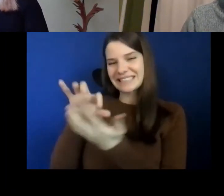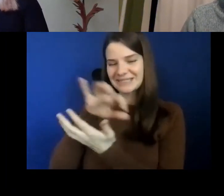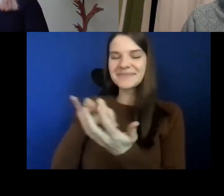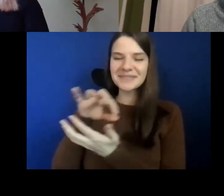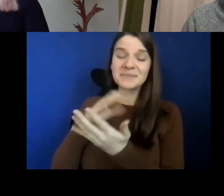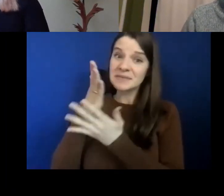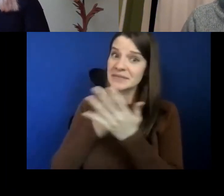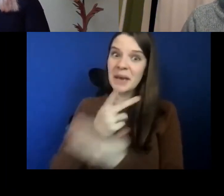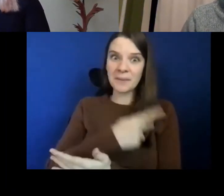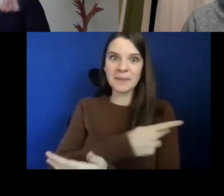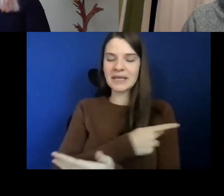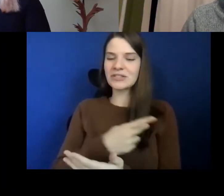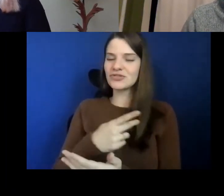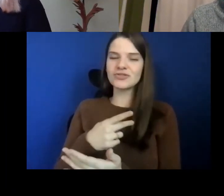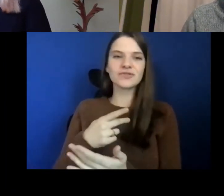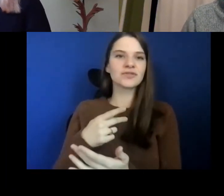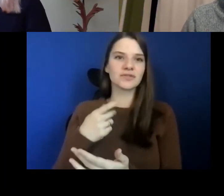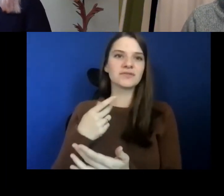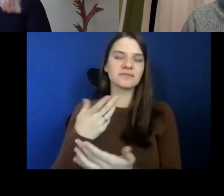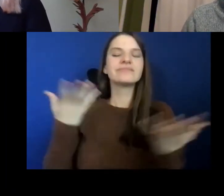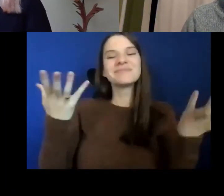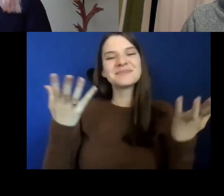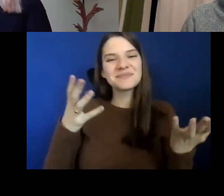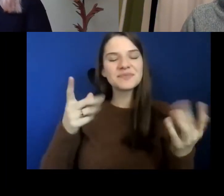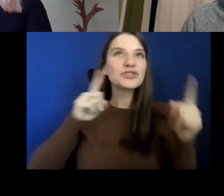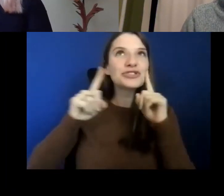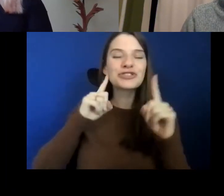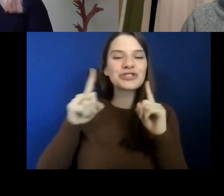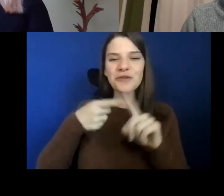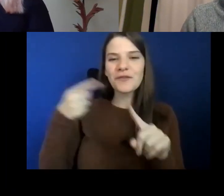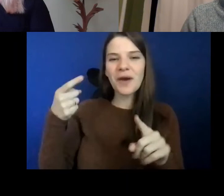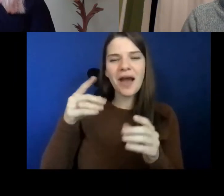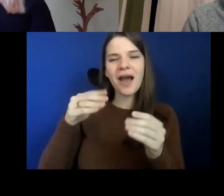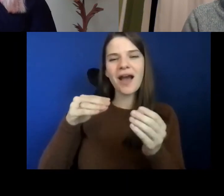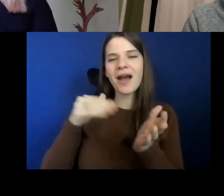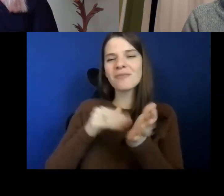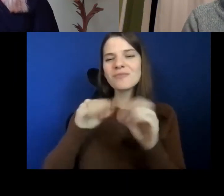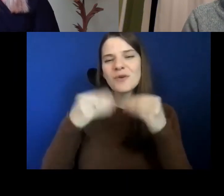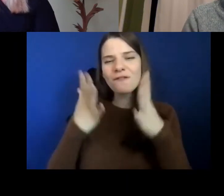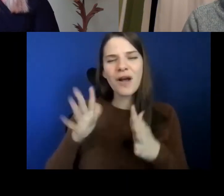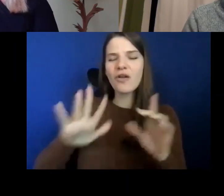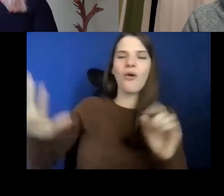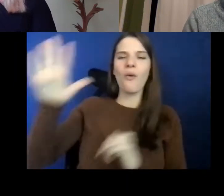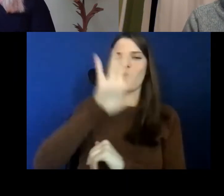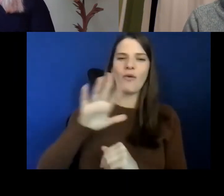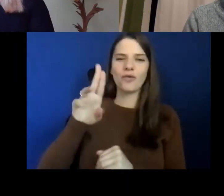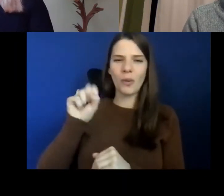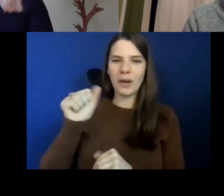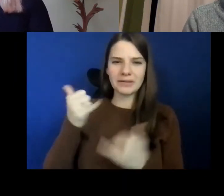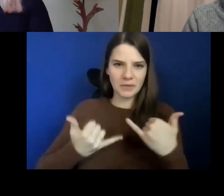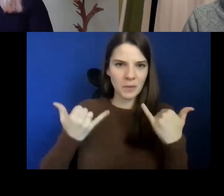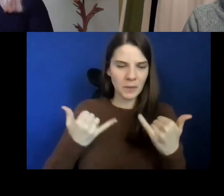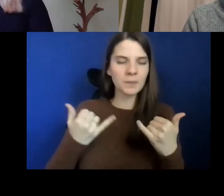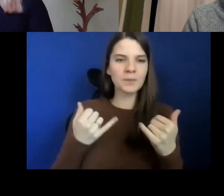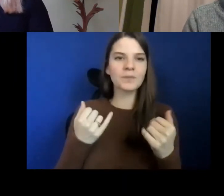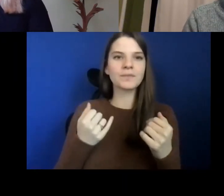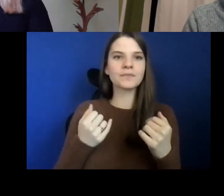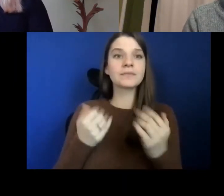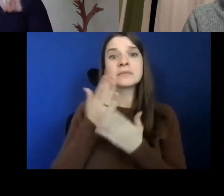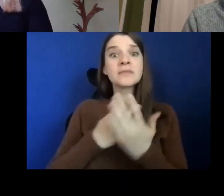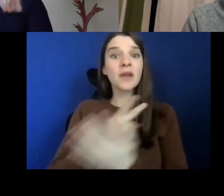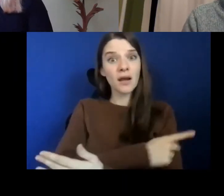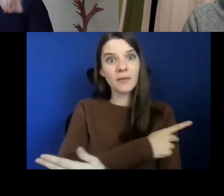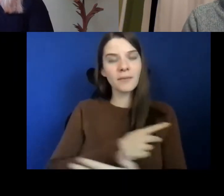patients who have, and you hear this from providers around the country, that some